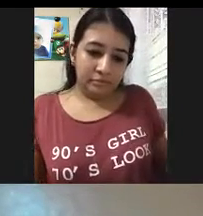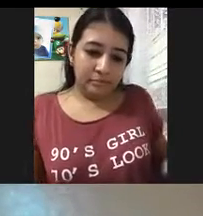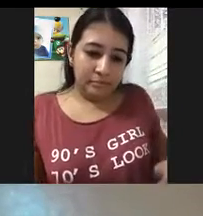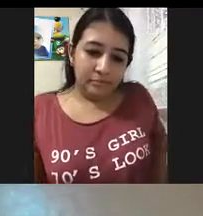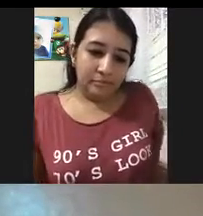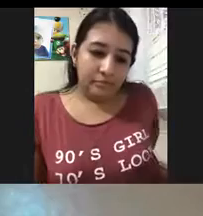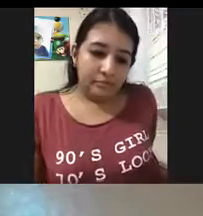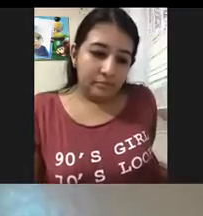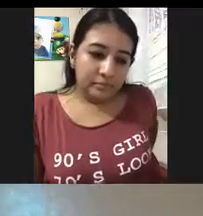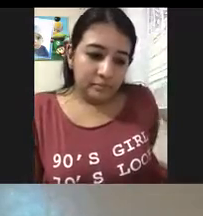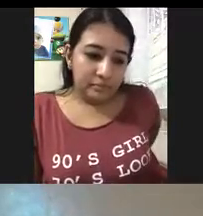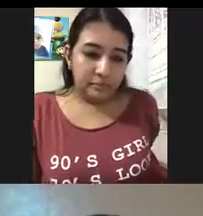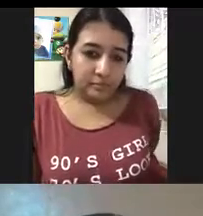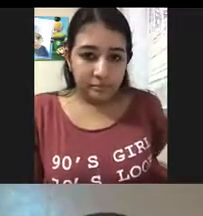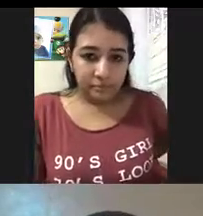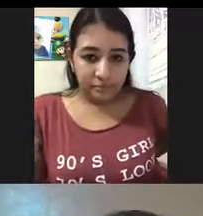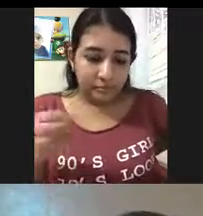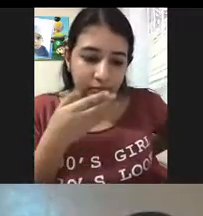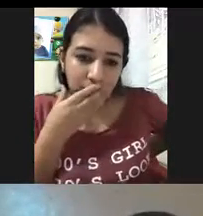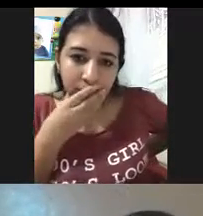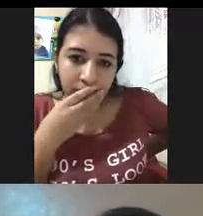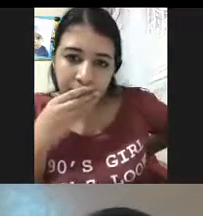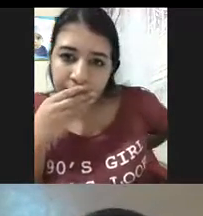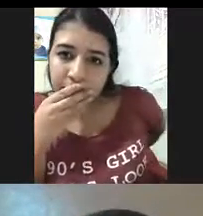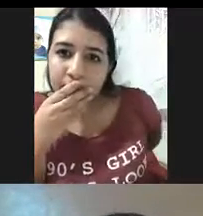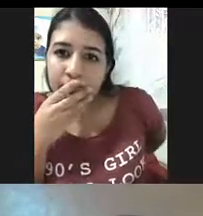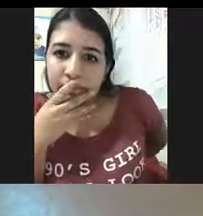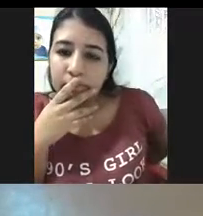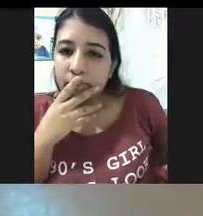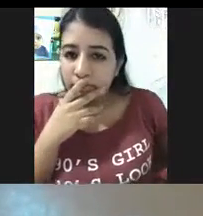Okay, groups are created. Just give me a second.